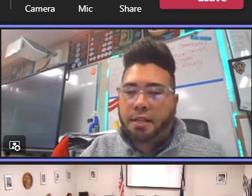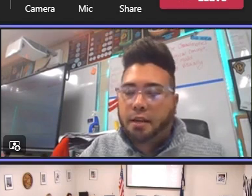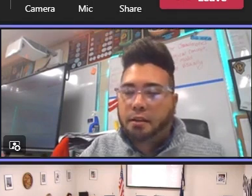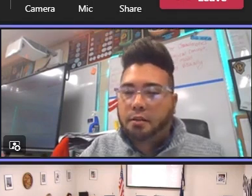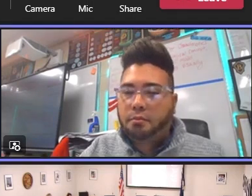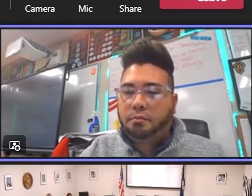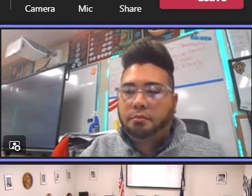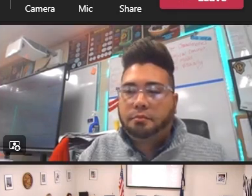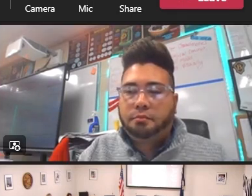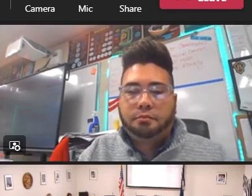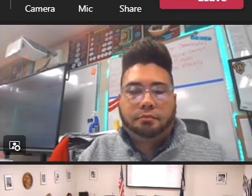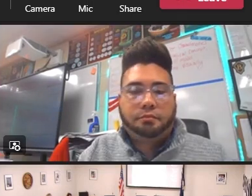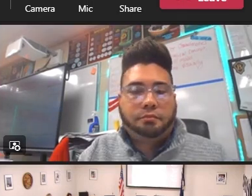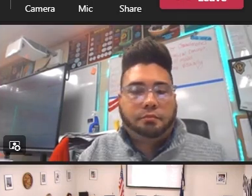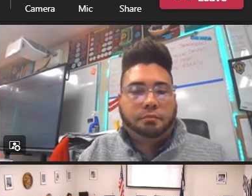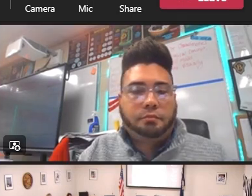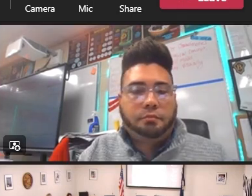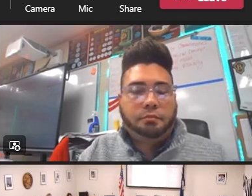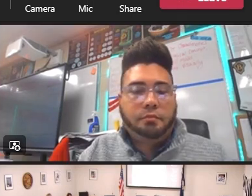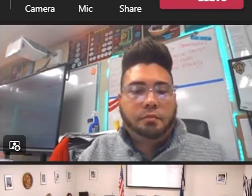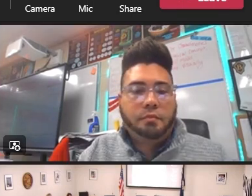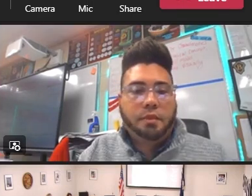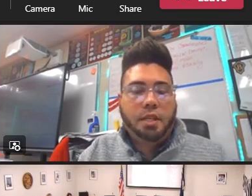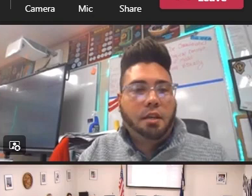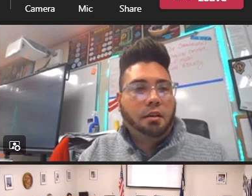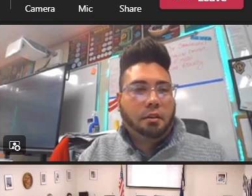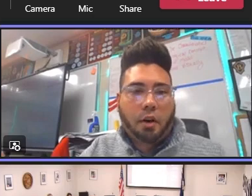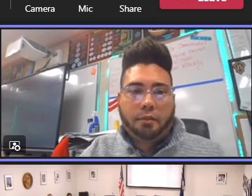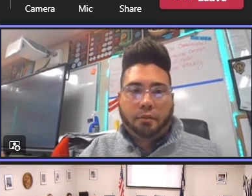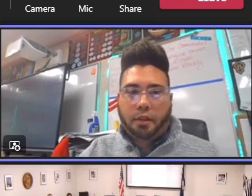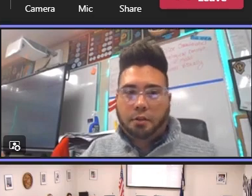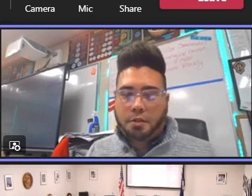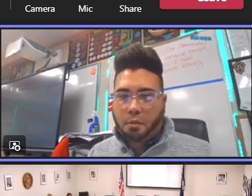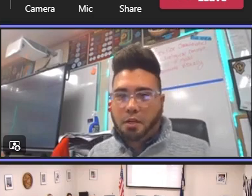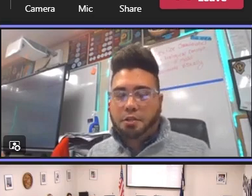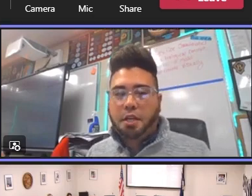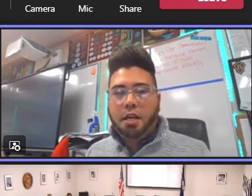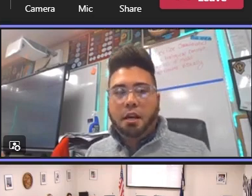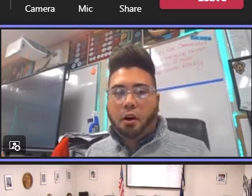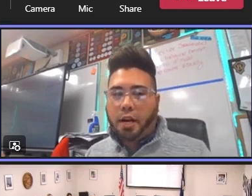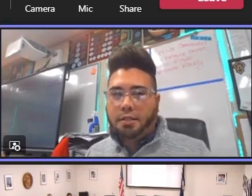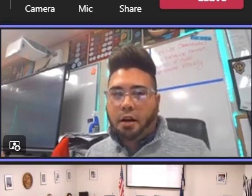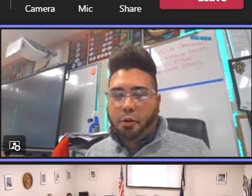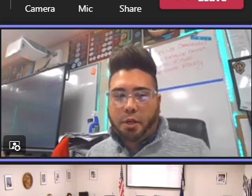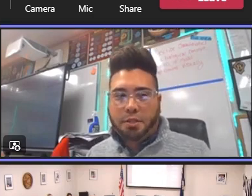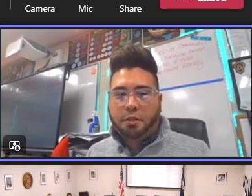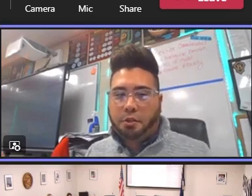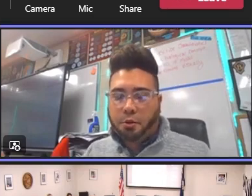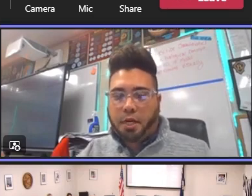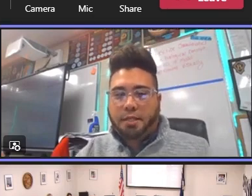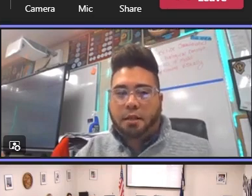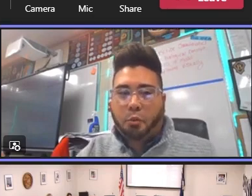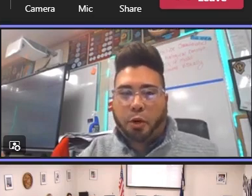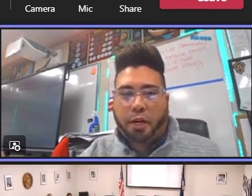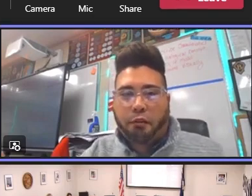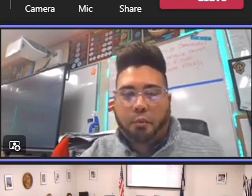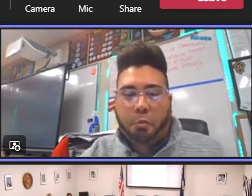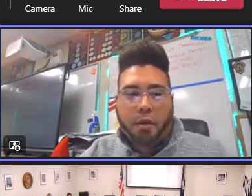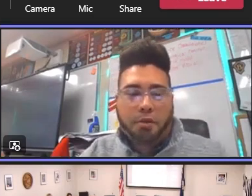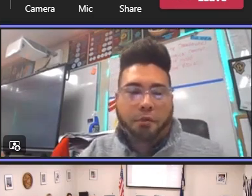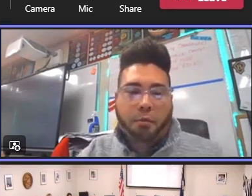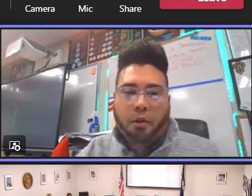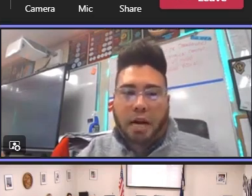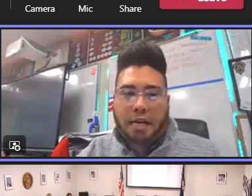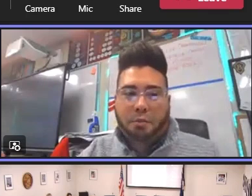Amanda Leesgang. Here. All right, thank you so much. Our next item is to do a summary of